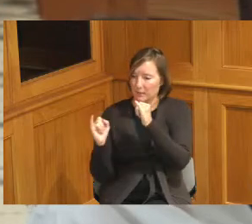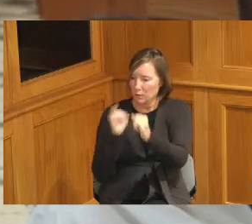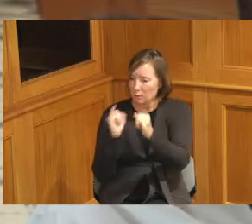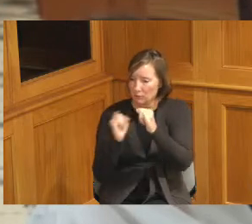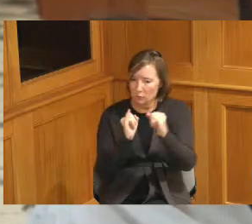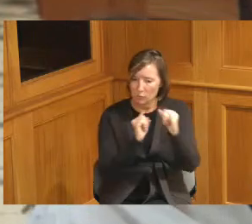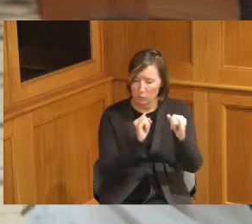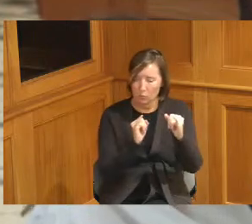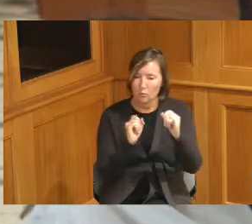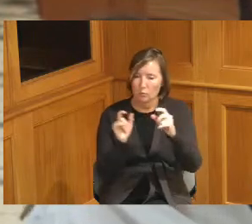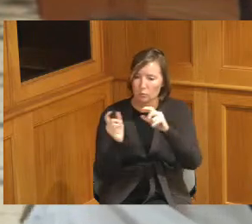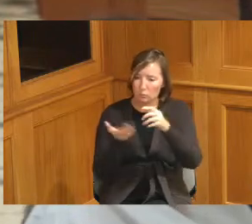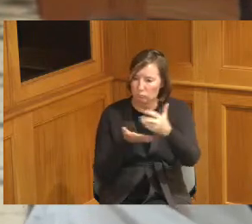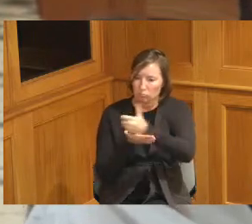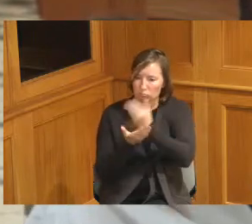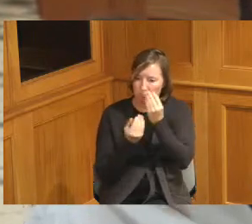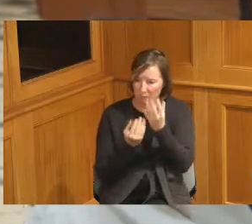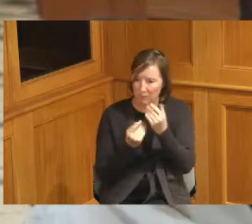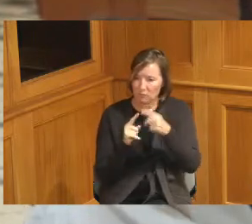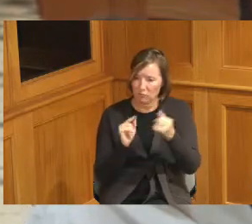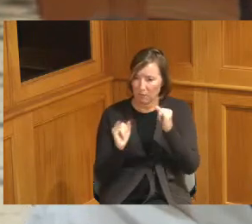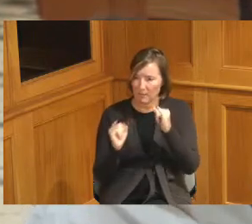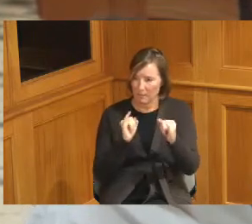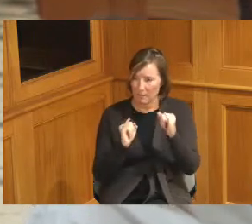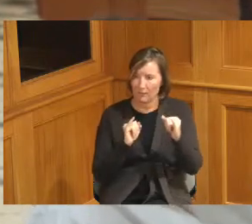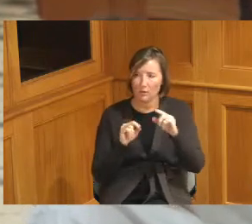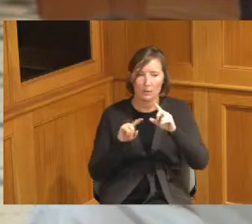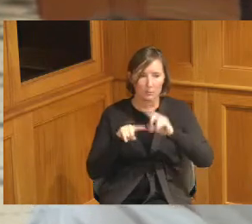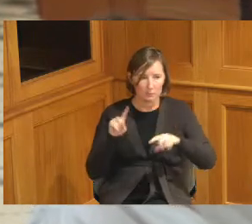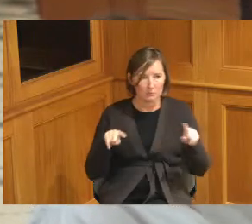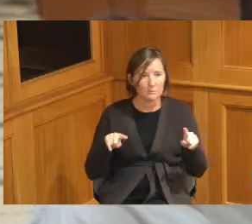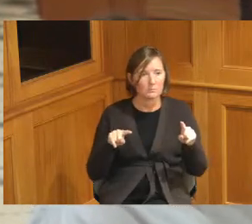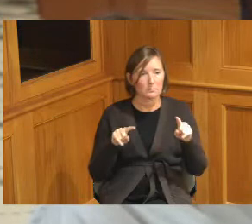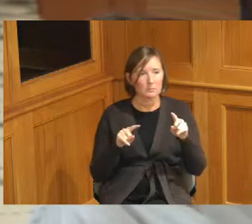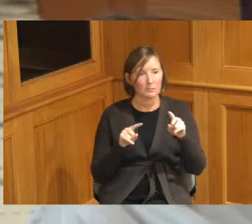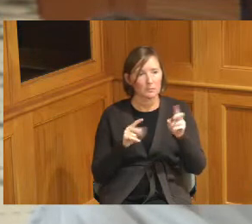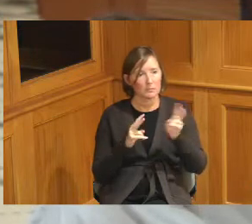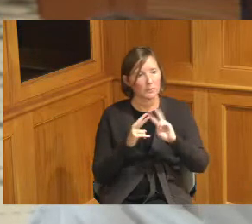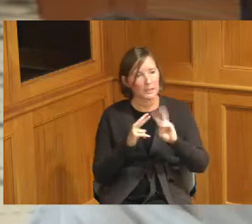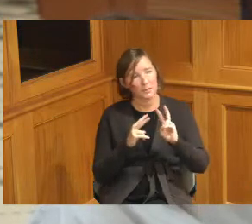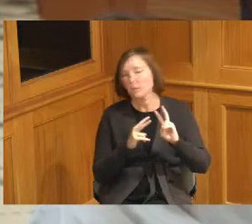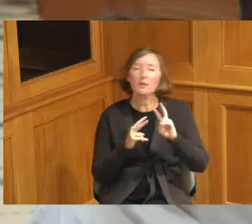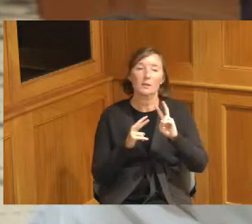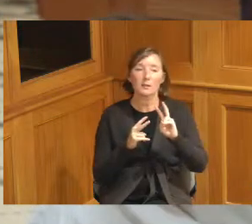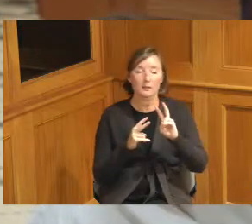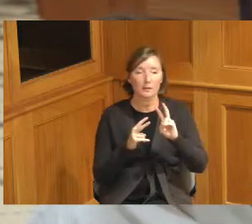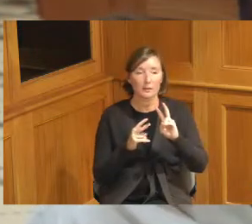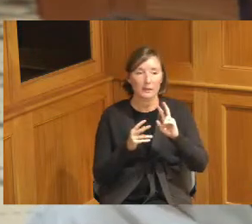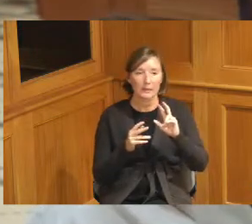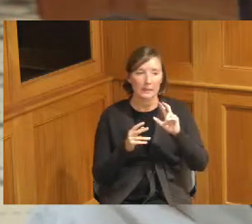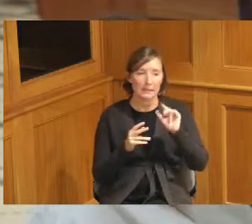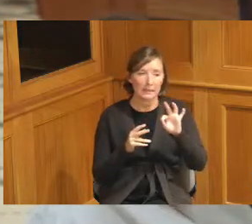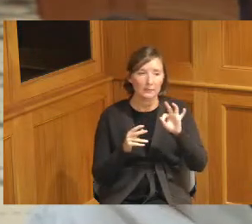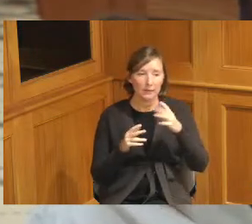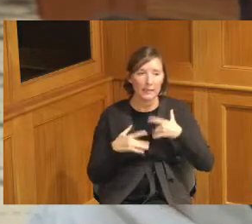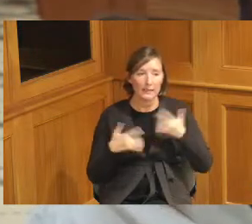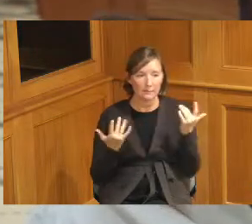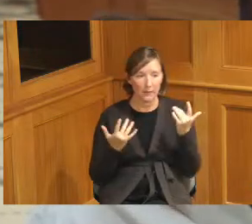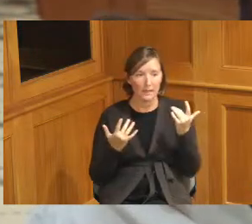diversity, and they are either obtain diversity, or in the event that they